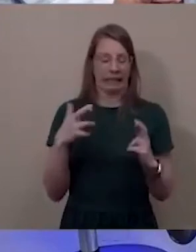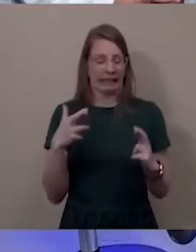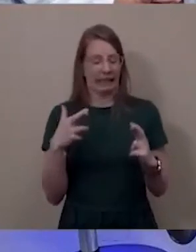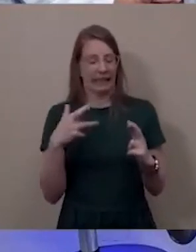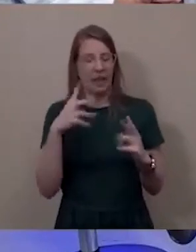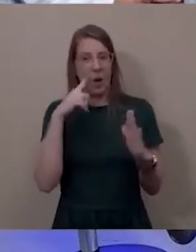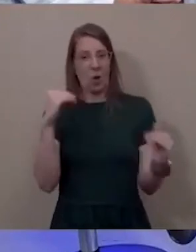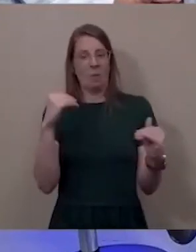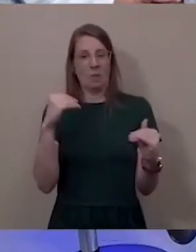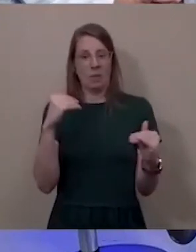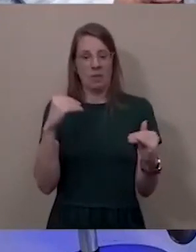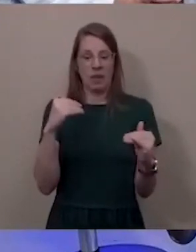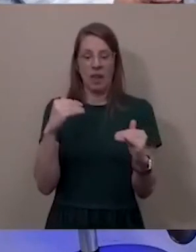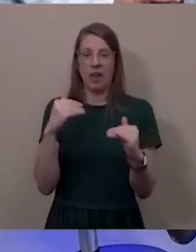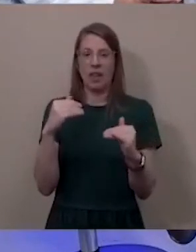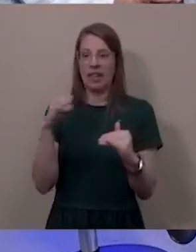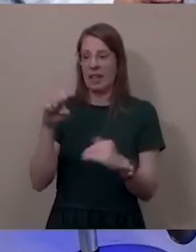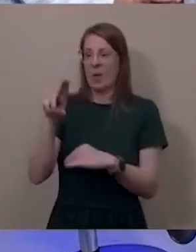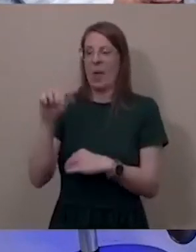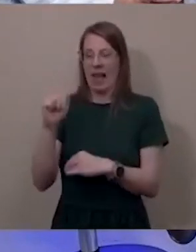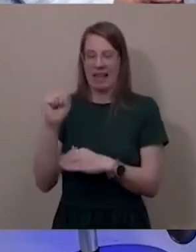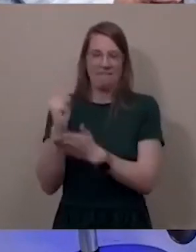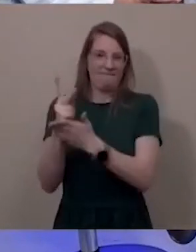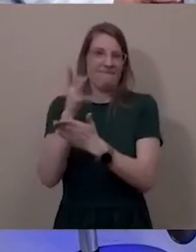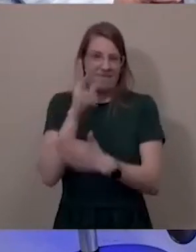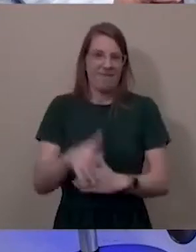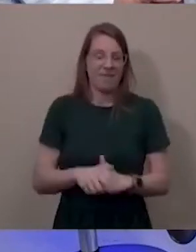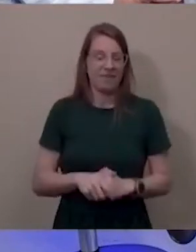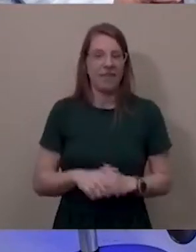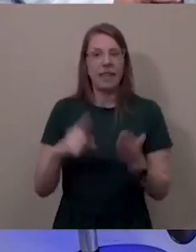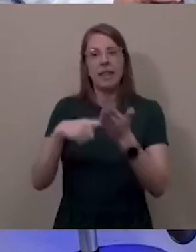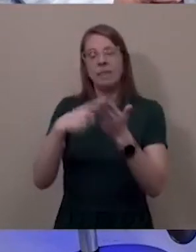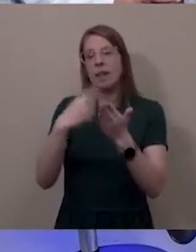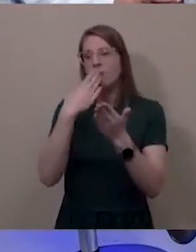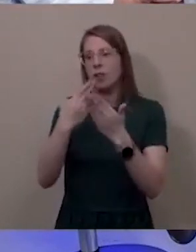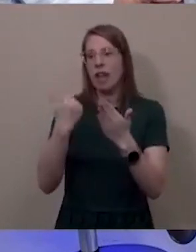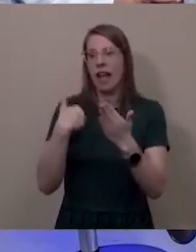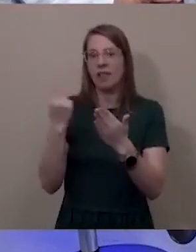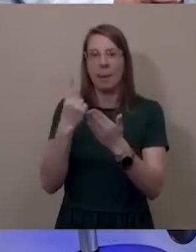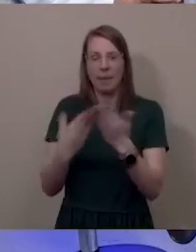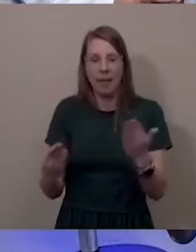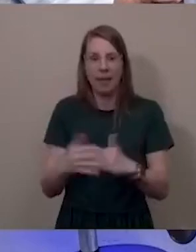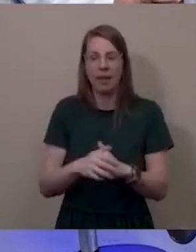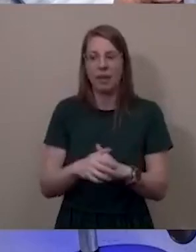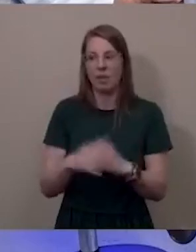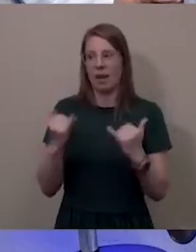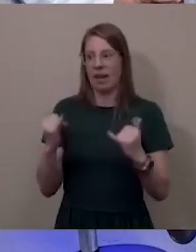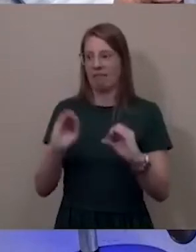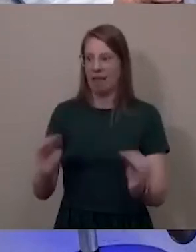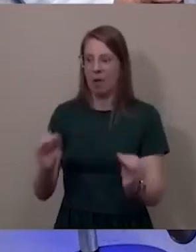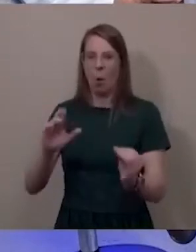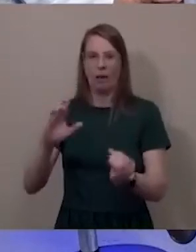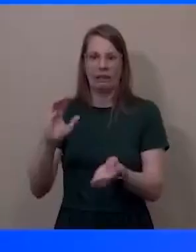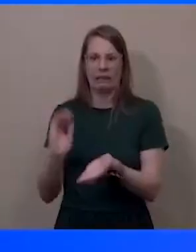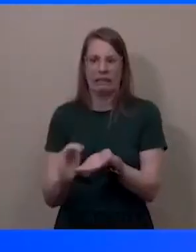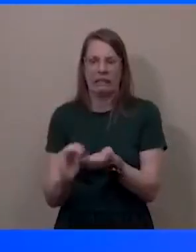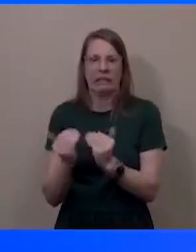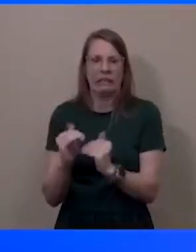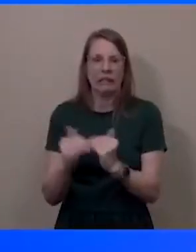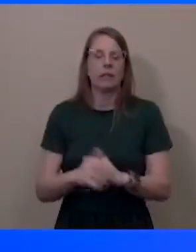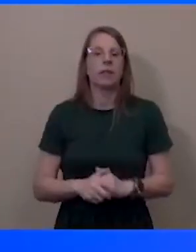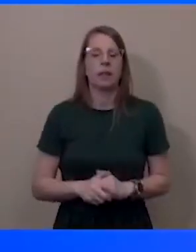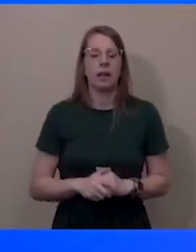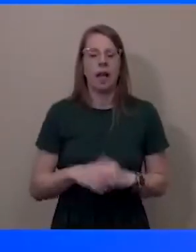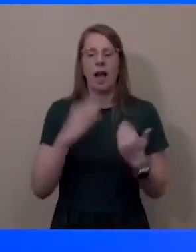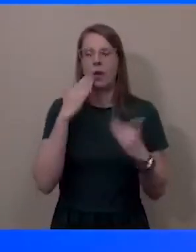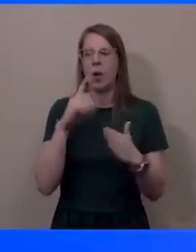going to hope for you with early use authorization. Sometimes it's good to have something when right now you really have nothing or very Exactly. little. Yep. Yeah, I don't know what he